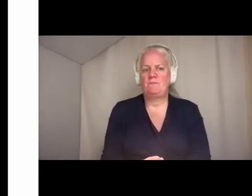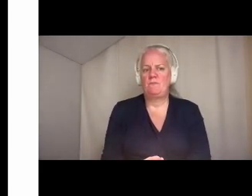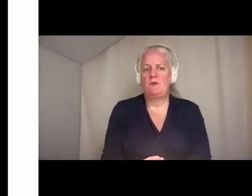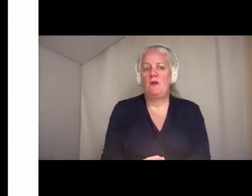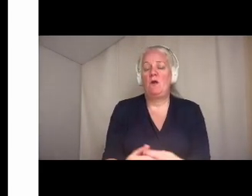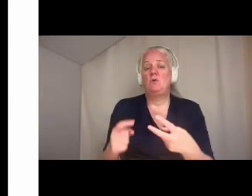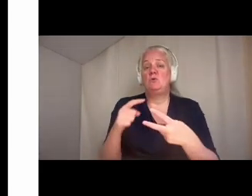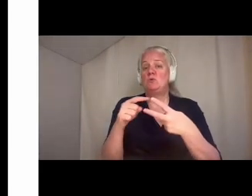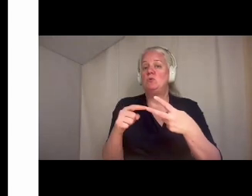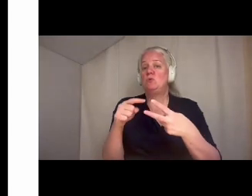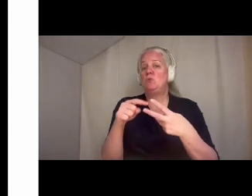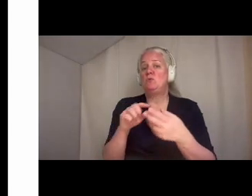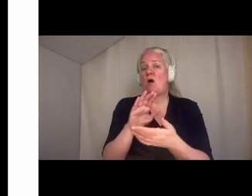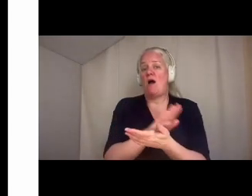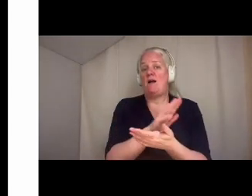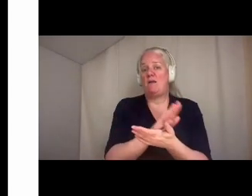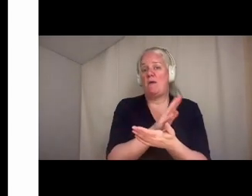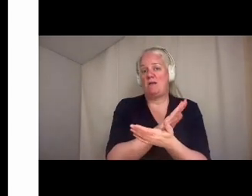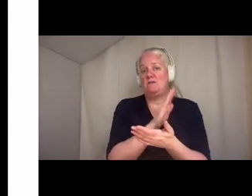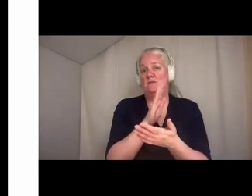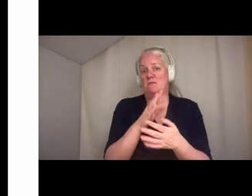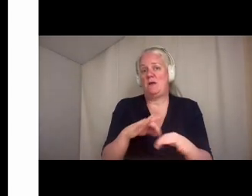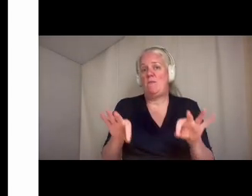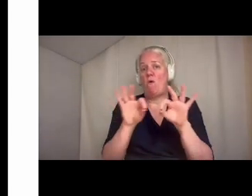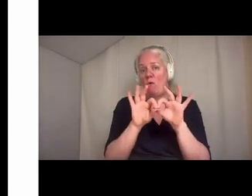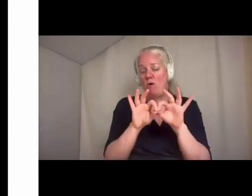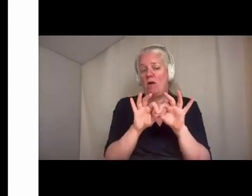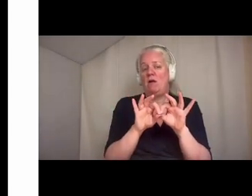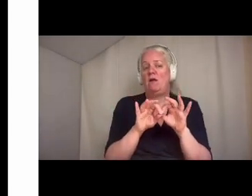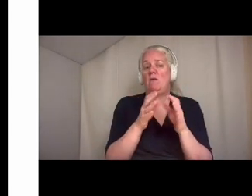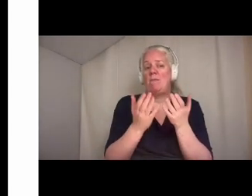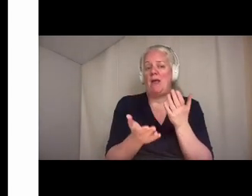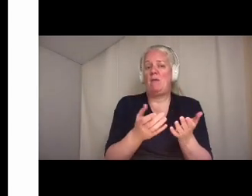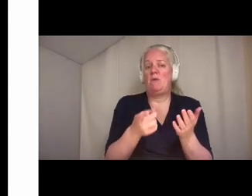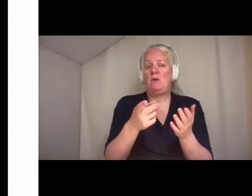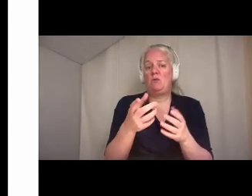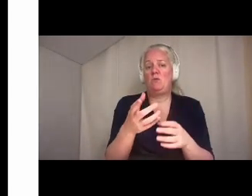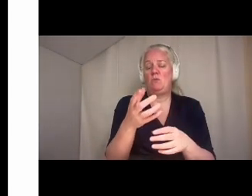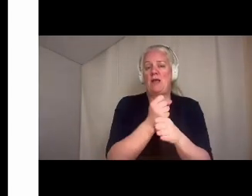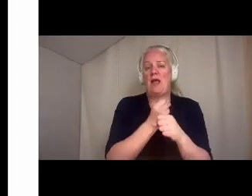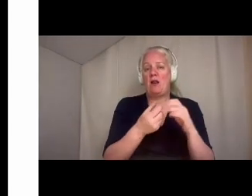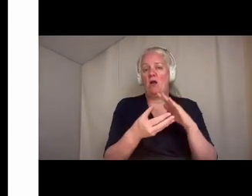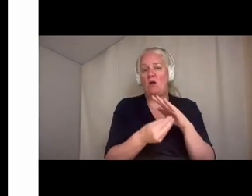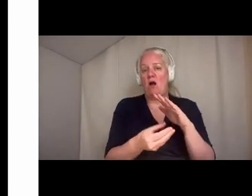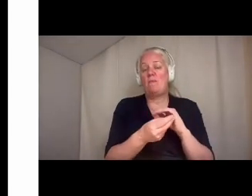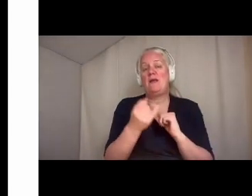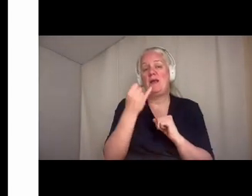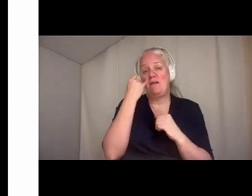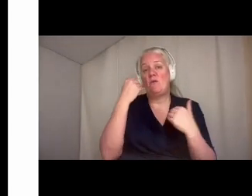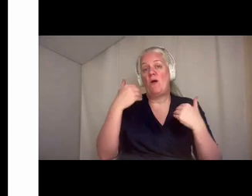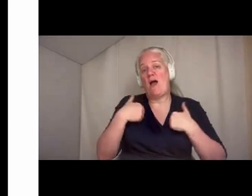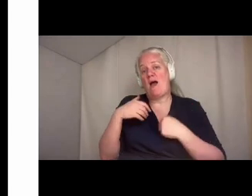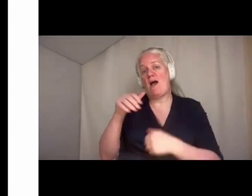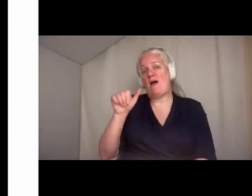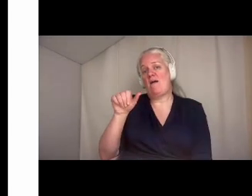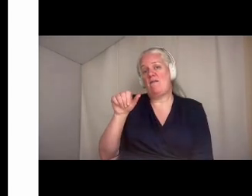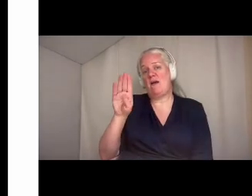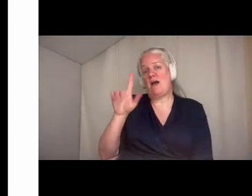here that you may get a copy of. So if you're an ABLE account owner